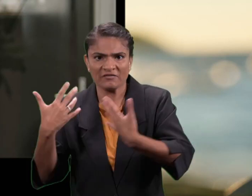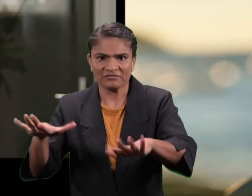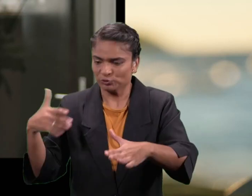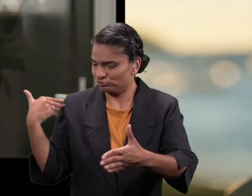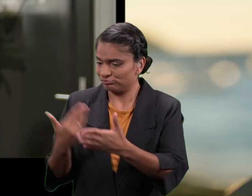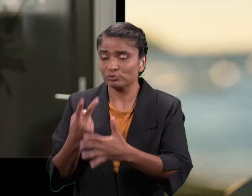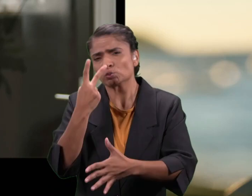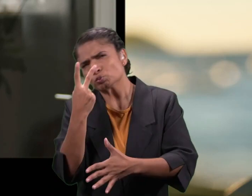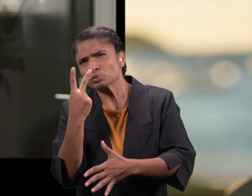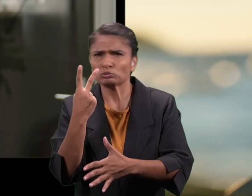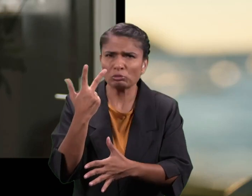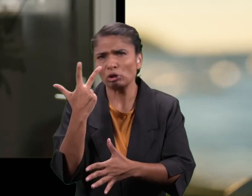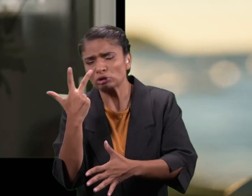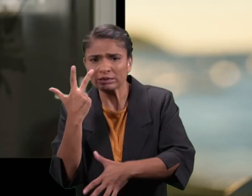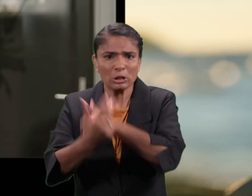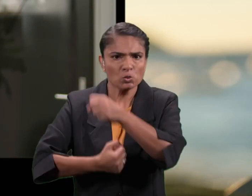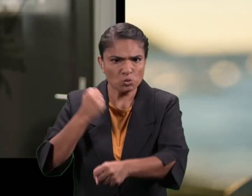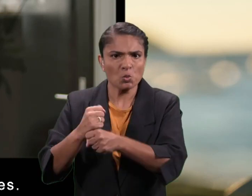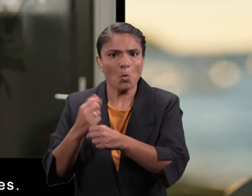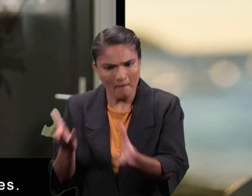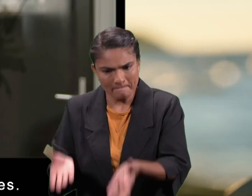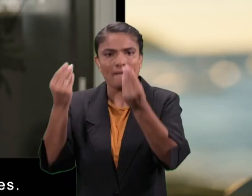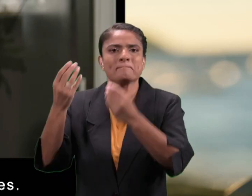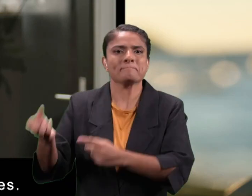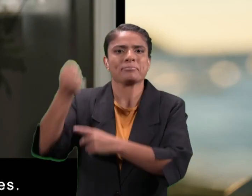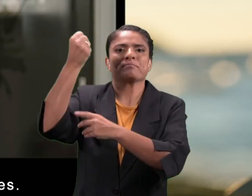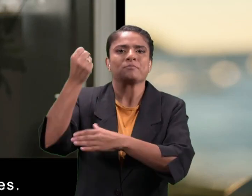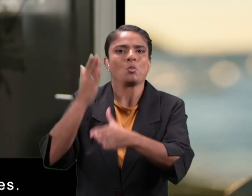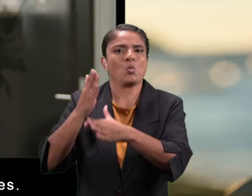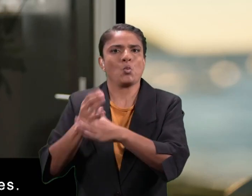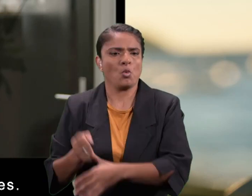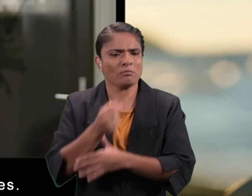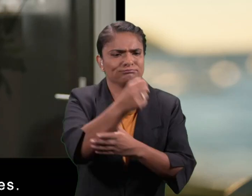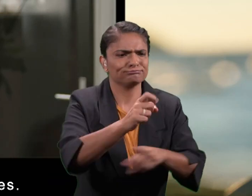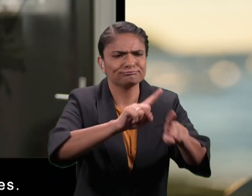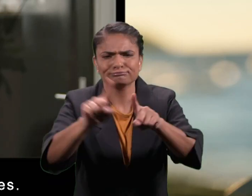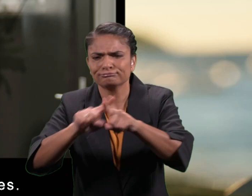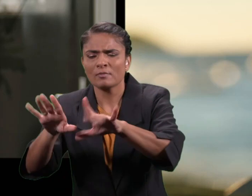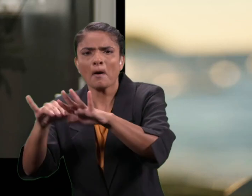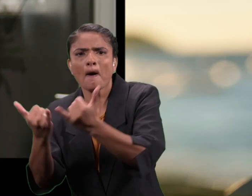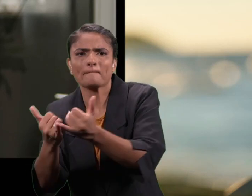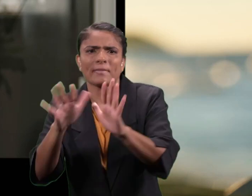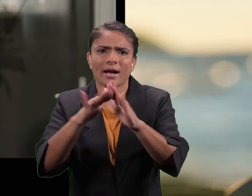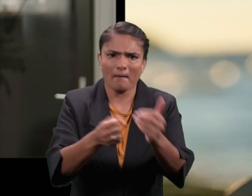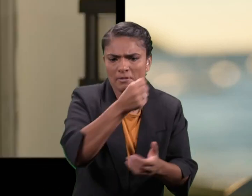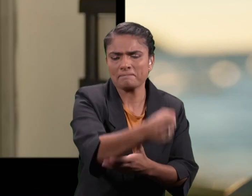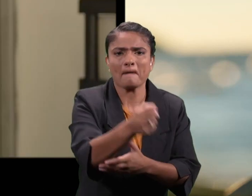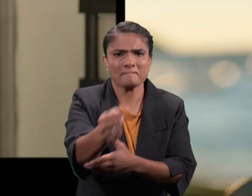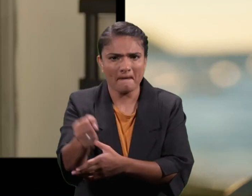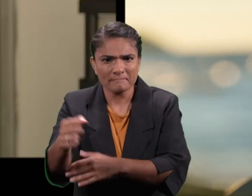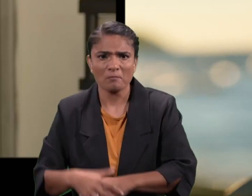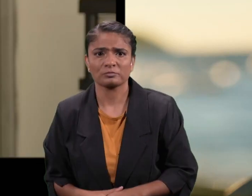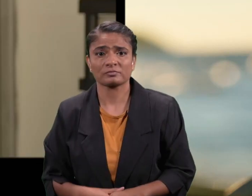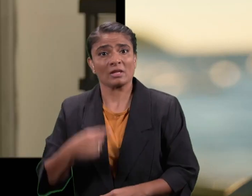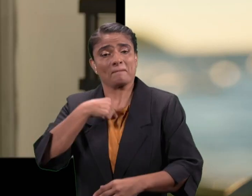successfully over the last 3 years, have employed in different companies. It's sustainable. Being part